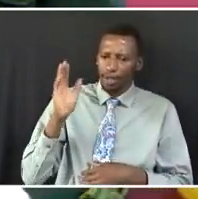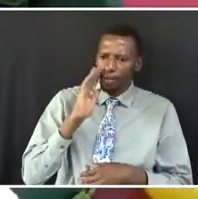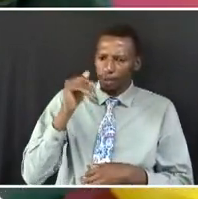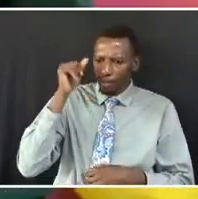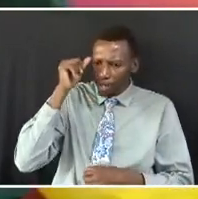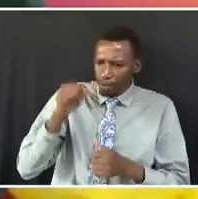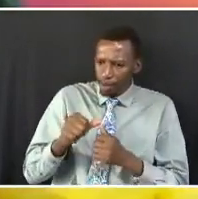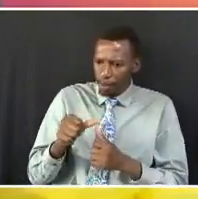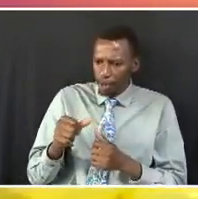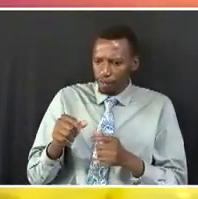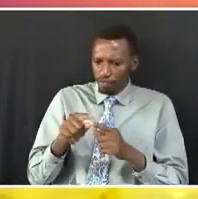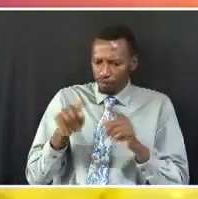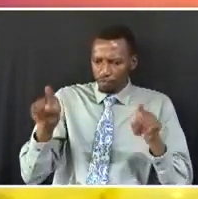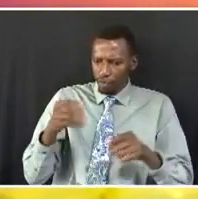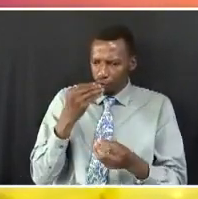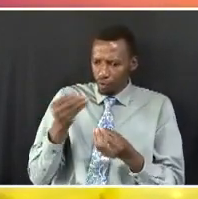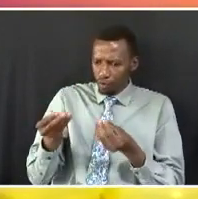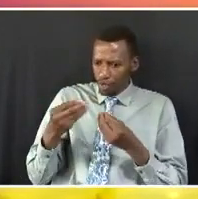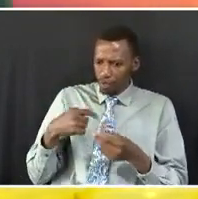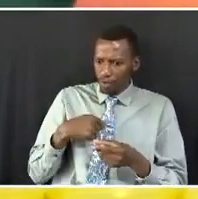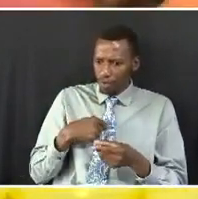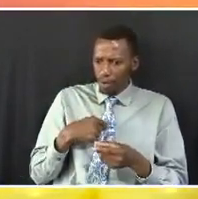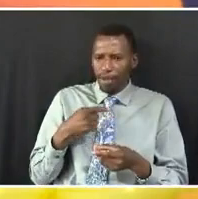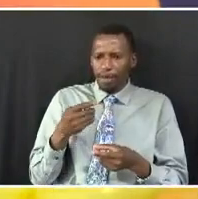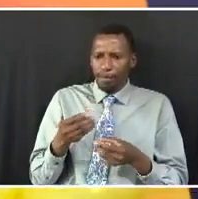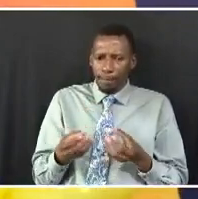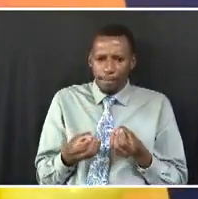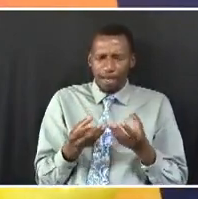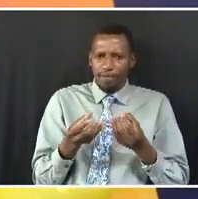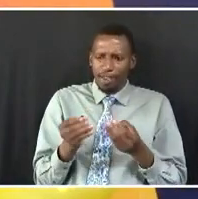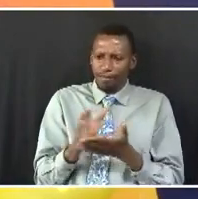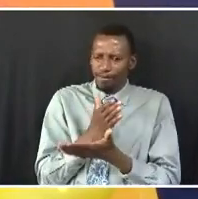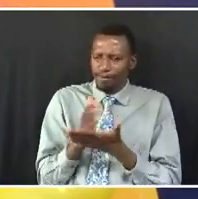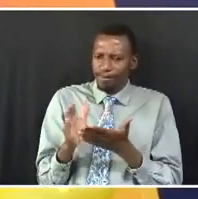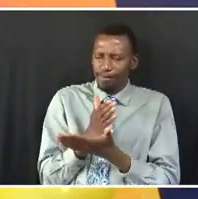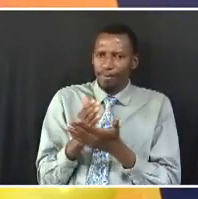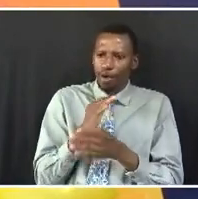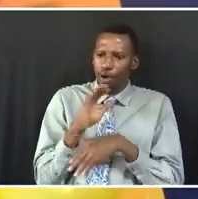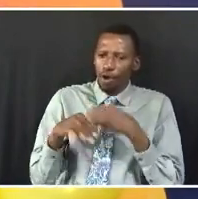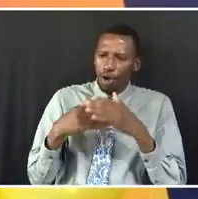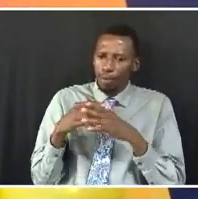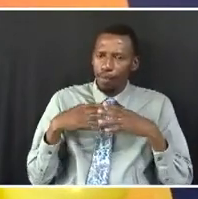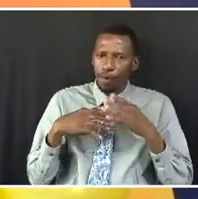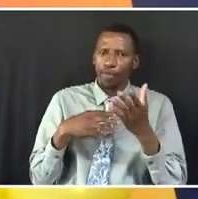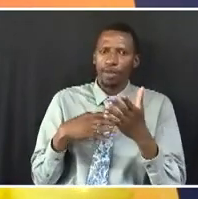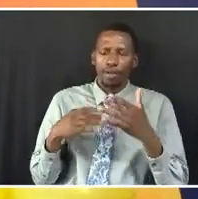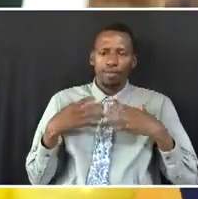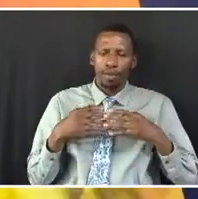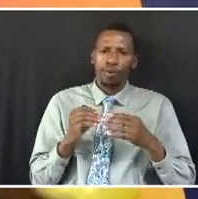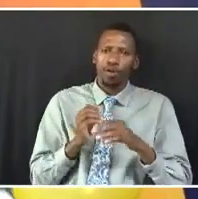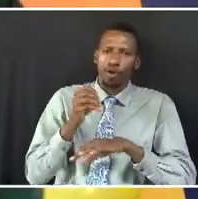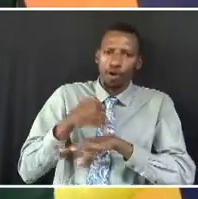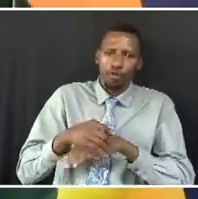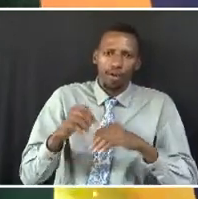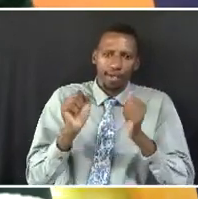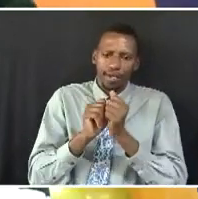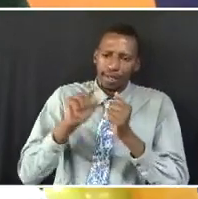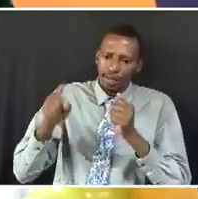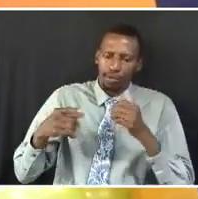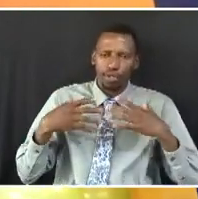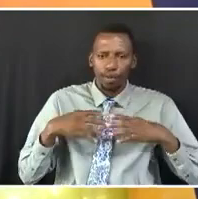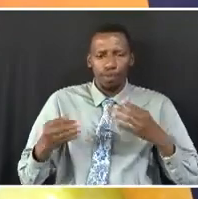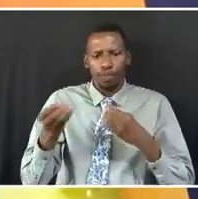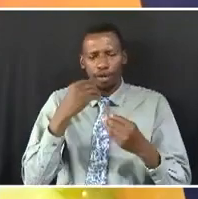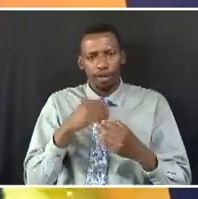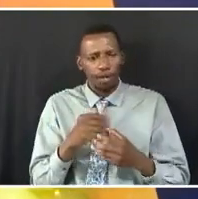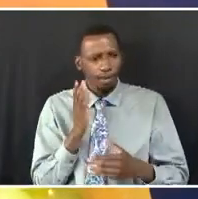lunchbox you gave me? It was able to feed everybody in that crowd. Over 10,000 people have eaten. Over 10,000?